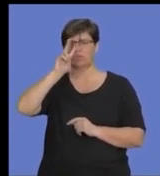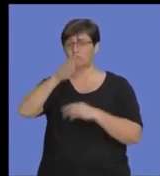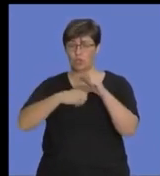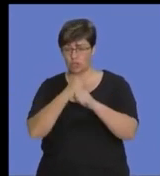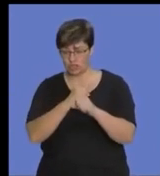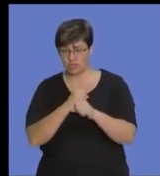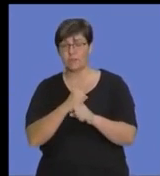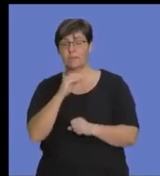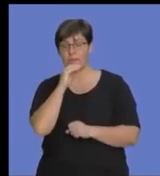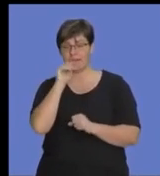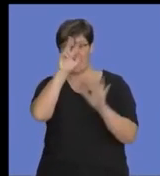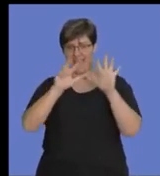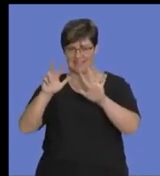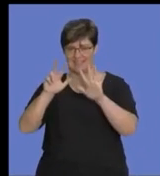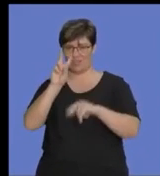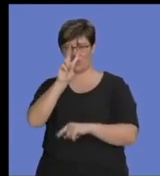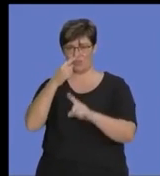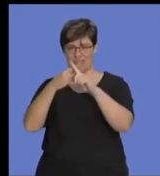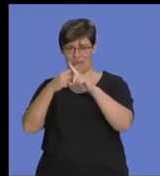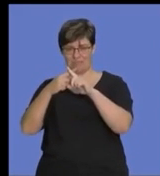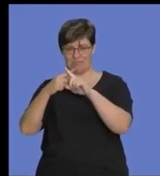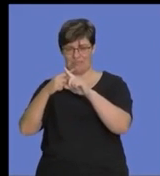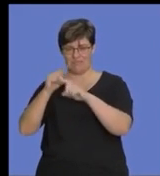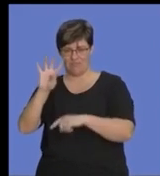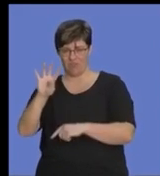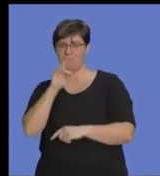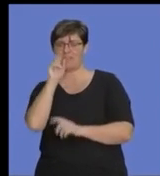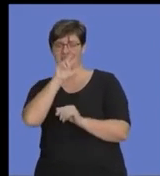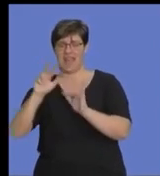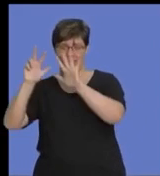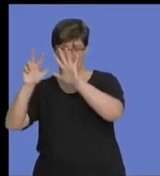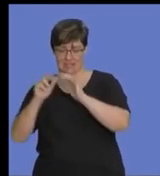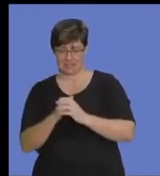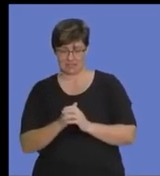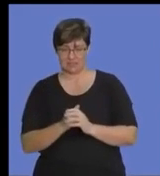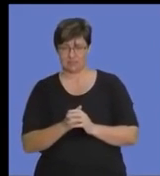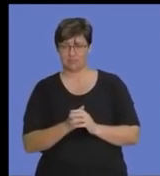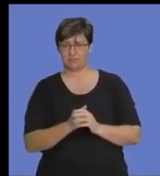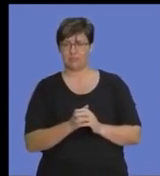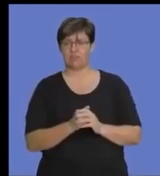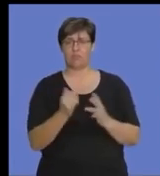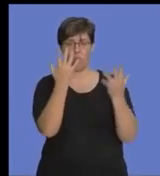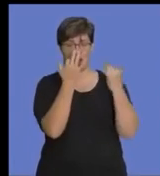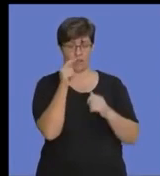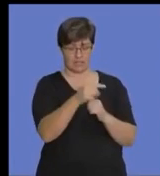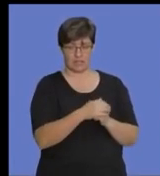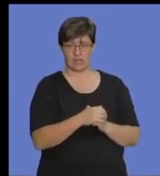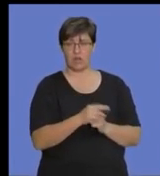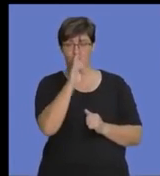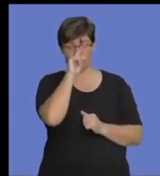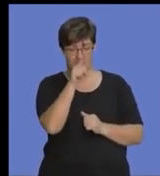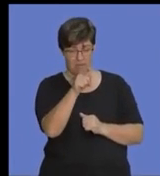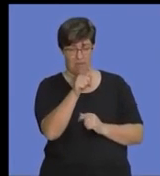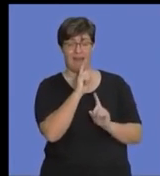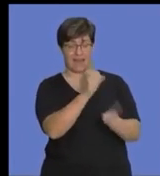remember, it was for 2 years, so that means it's 8. So that's what we will have there. And then if I go back to my